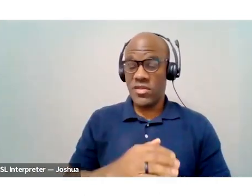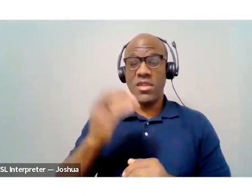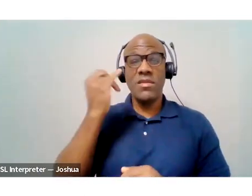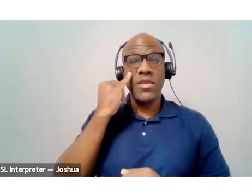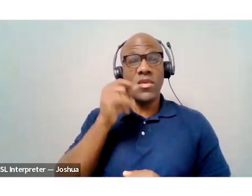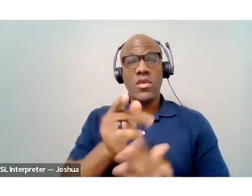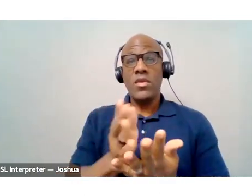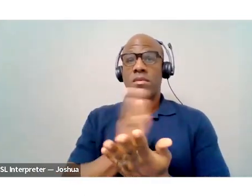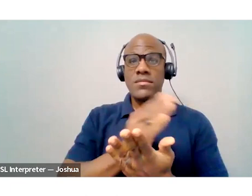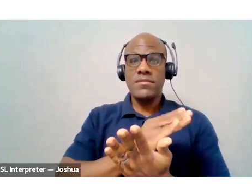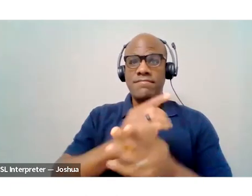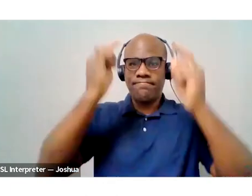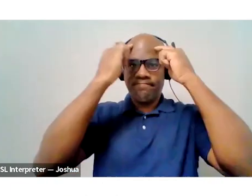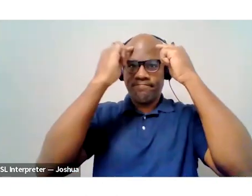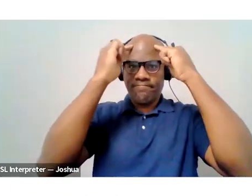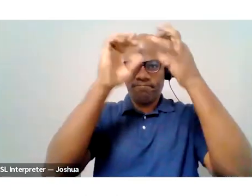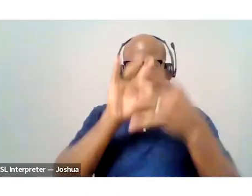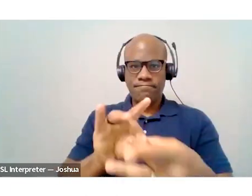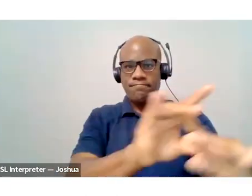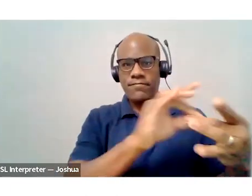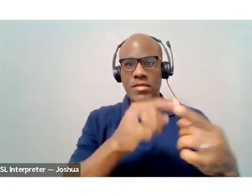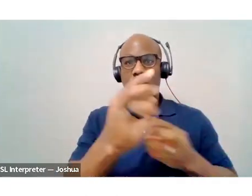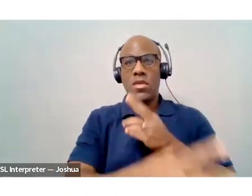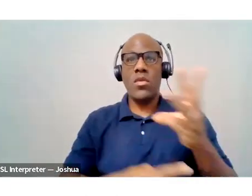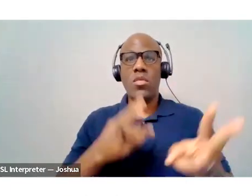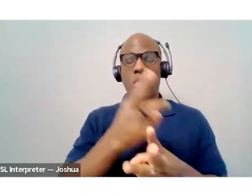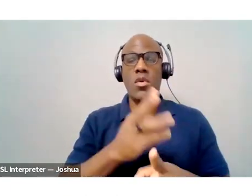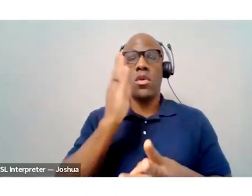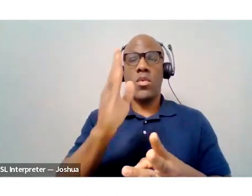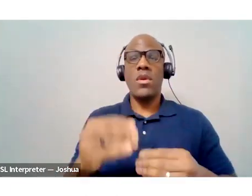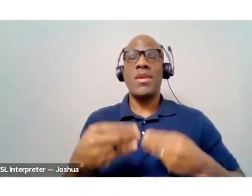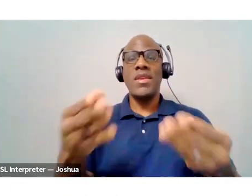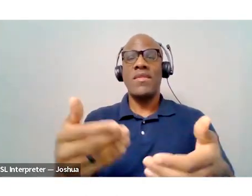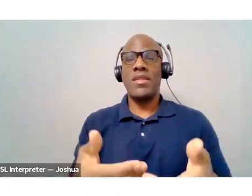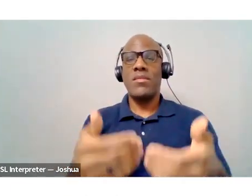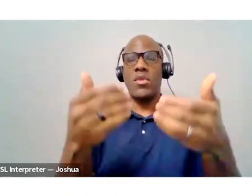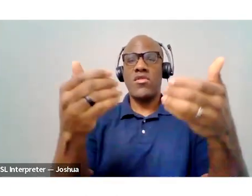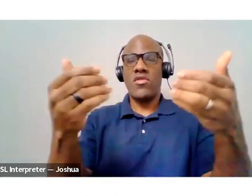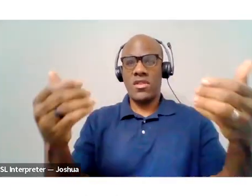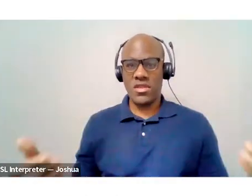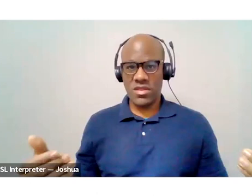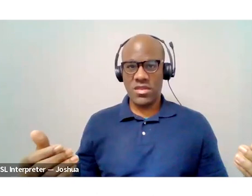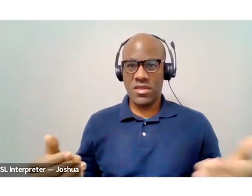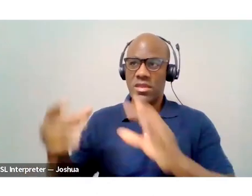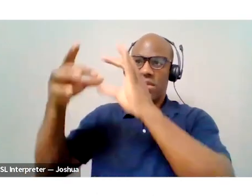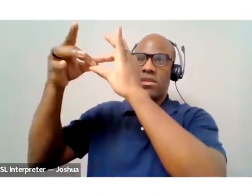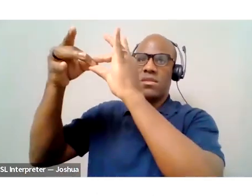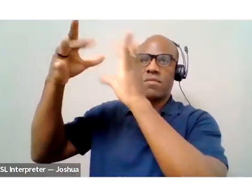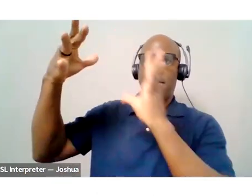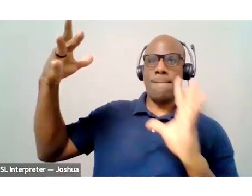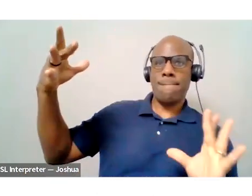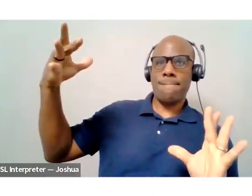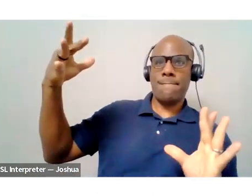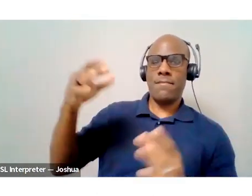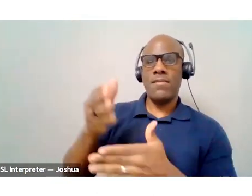cerebrally orienting to the world, creates a separation between you and the divine and can lead